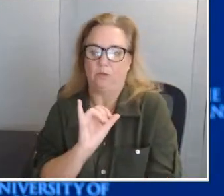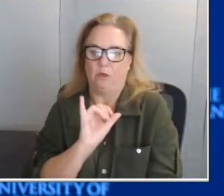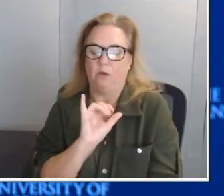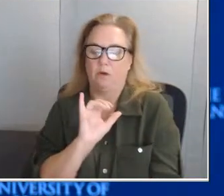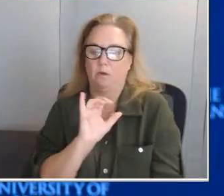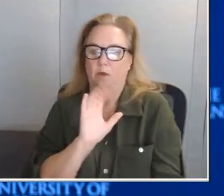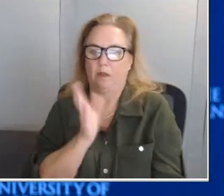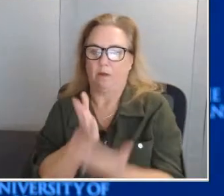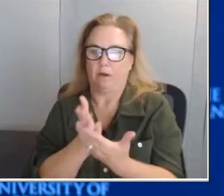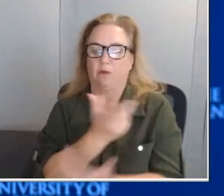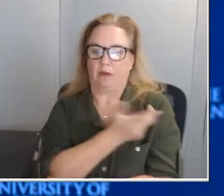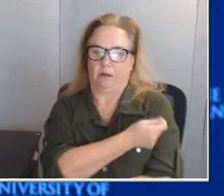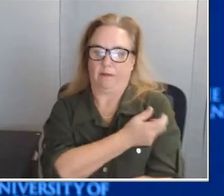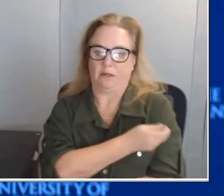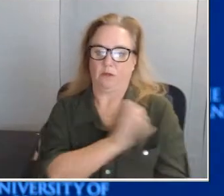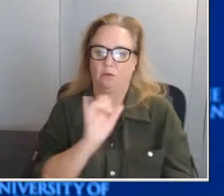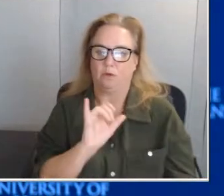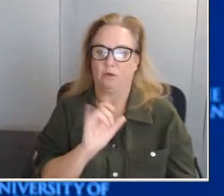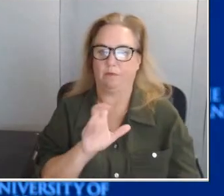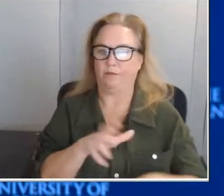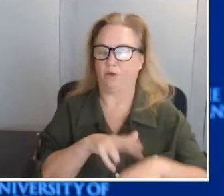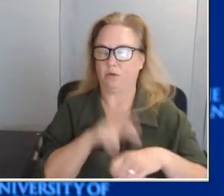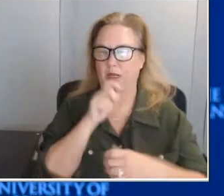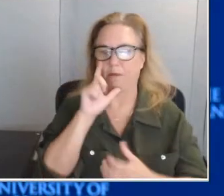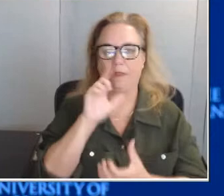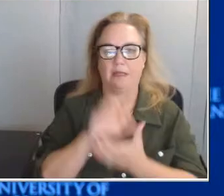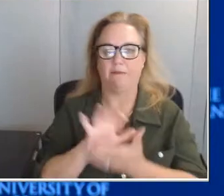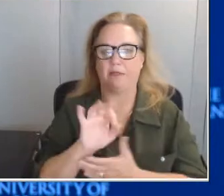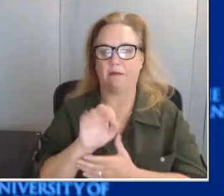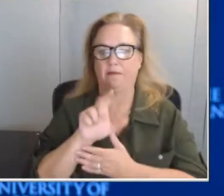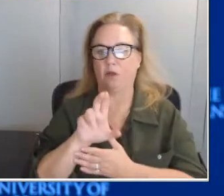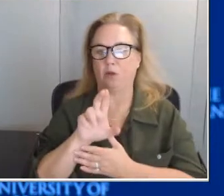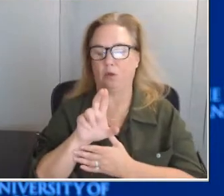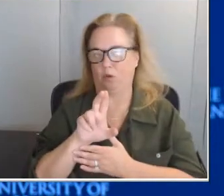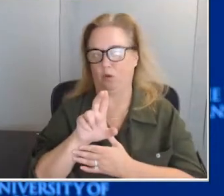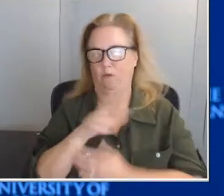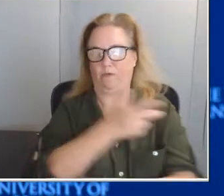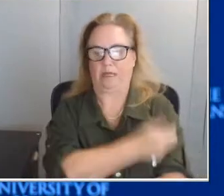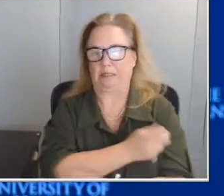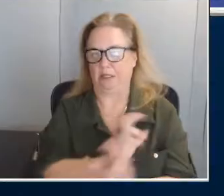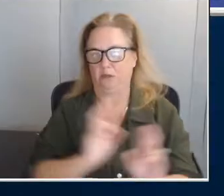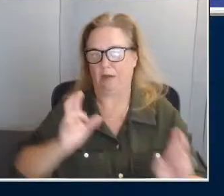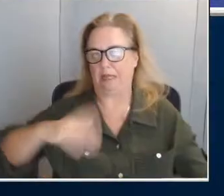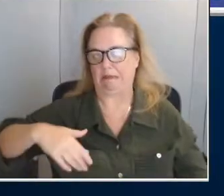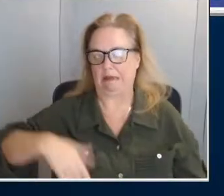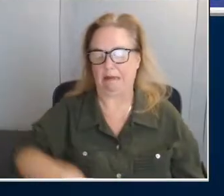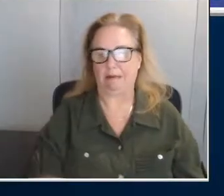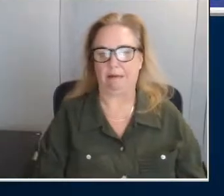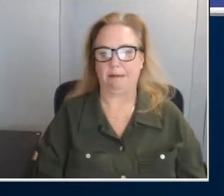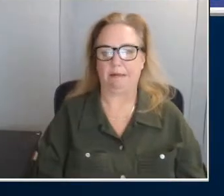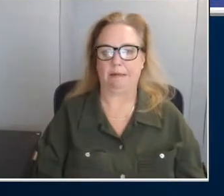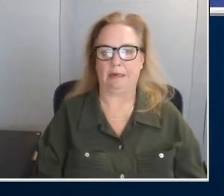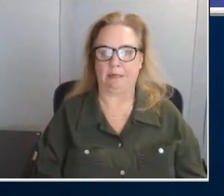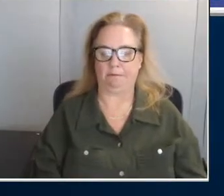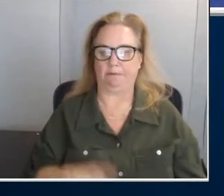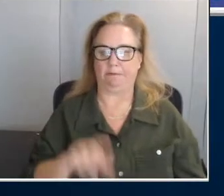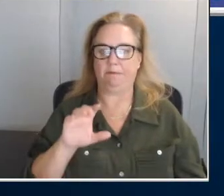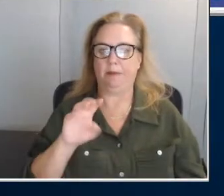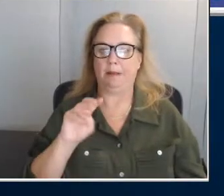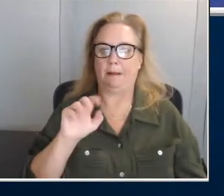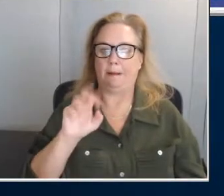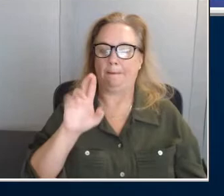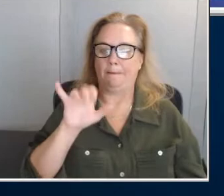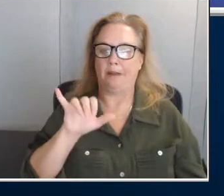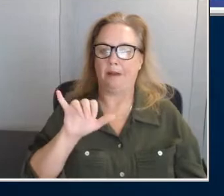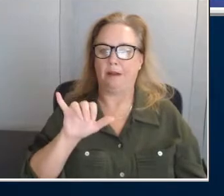administer that as well. And of course, I don't believe influenza vaccine is out just yet either. Terry has a question. I want to ask Mary about this. Got to give you